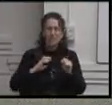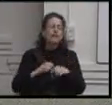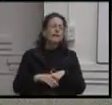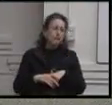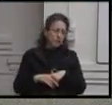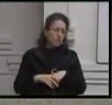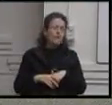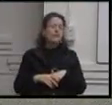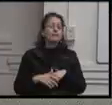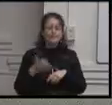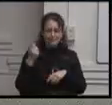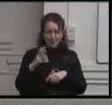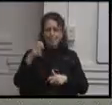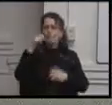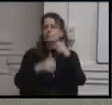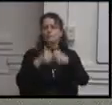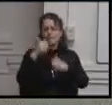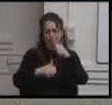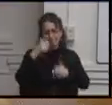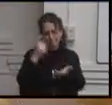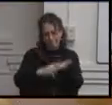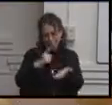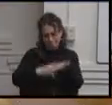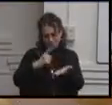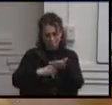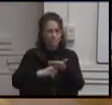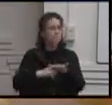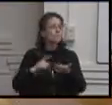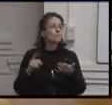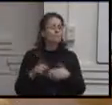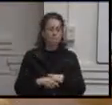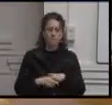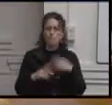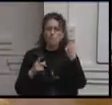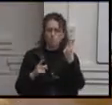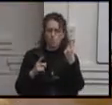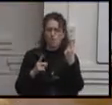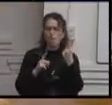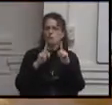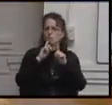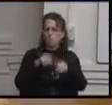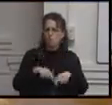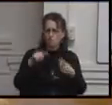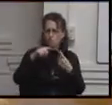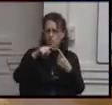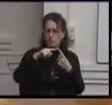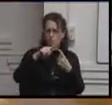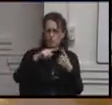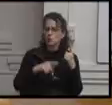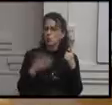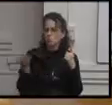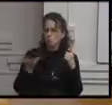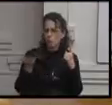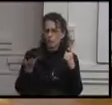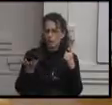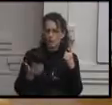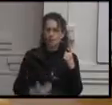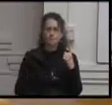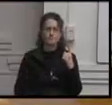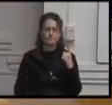related issues were raised. We had a serious report about work that's been done to